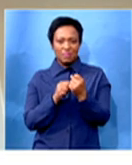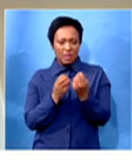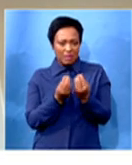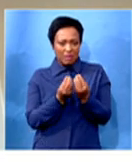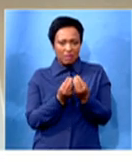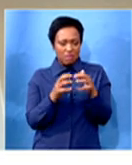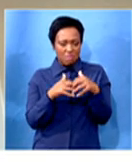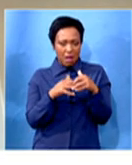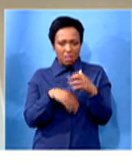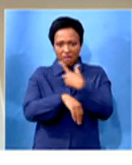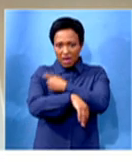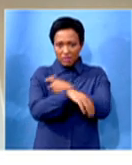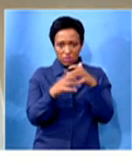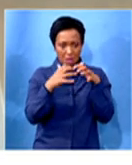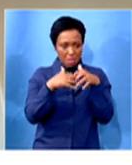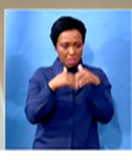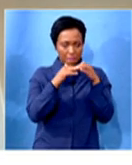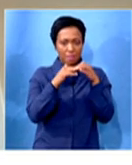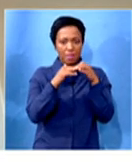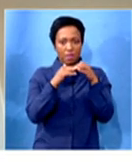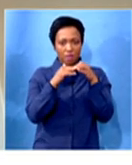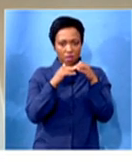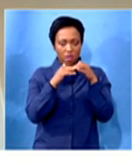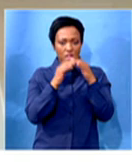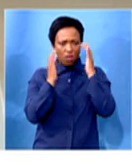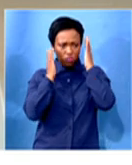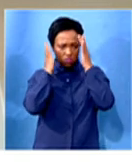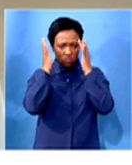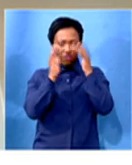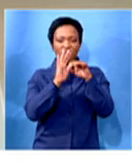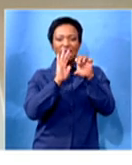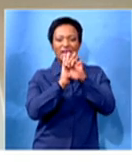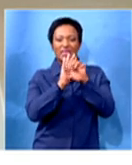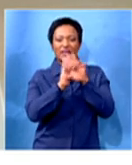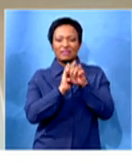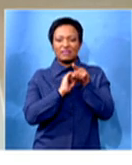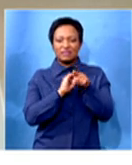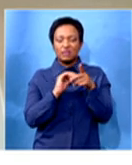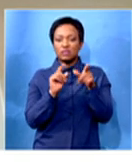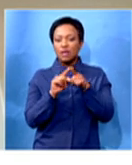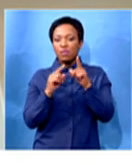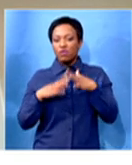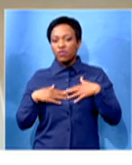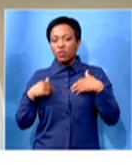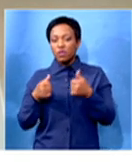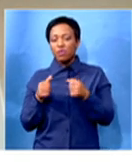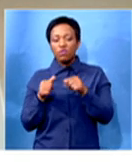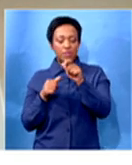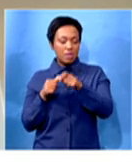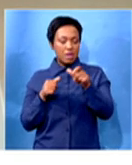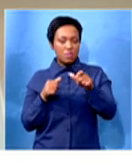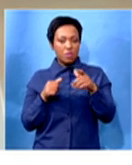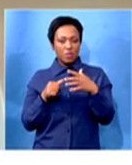carefully developed, taking into consideration ethics and general well-being in the public. This is not